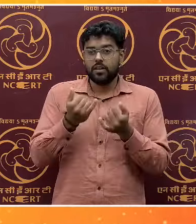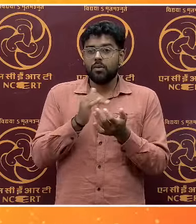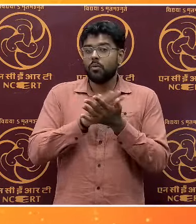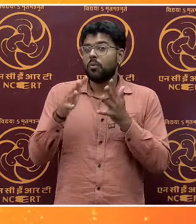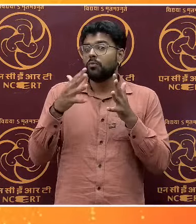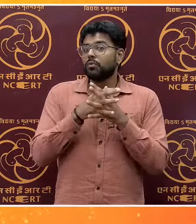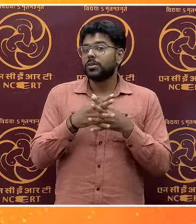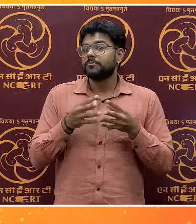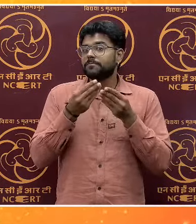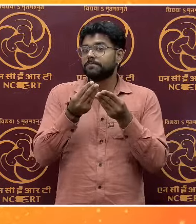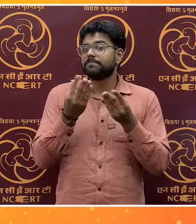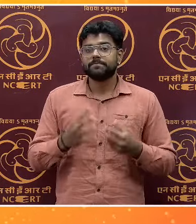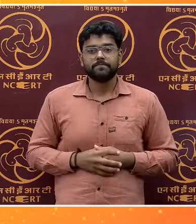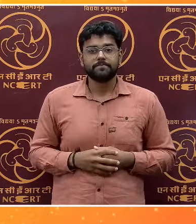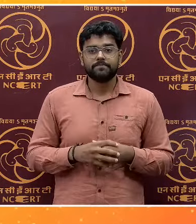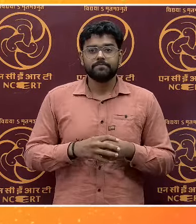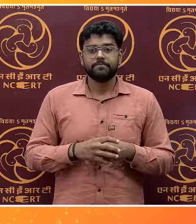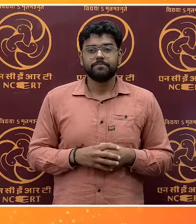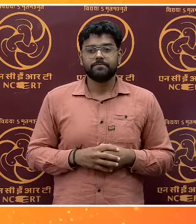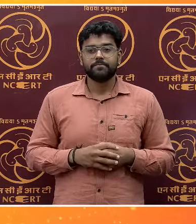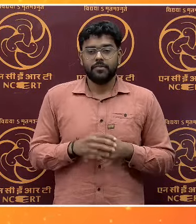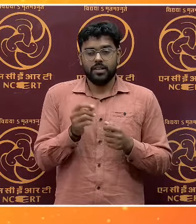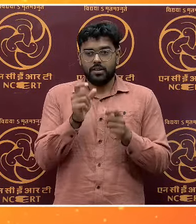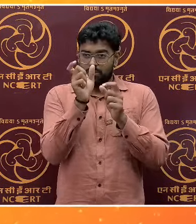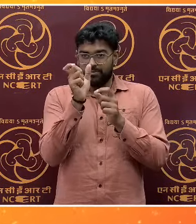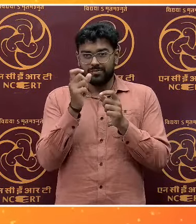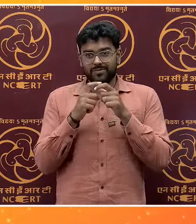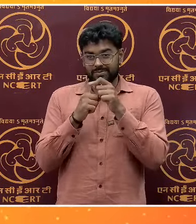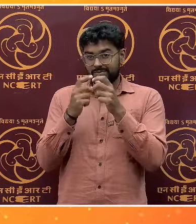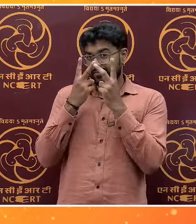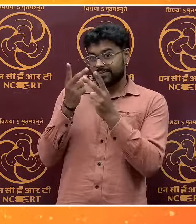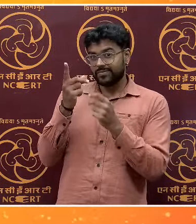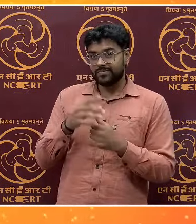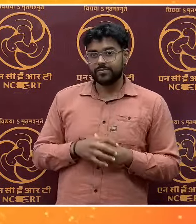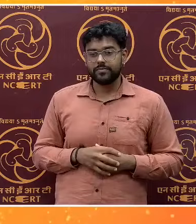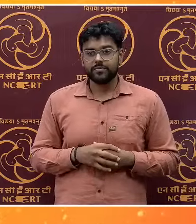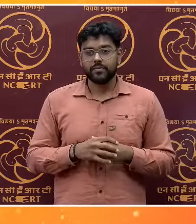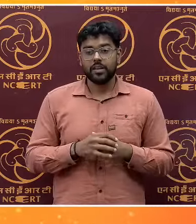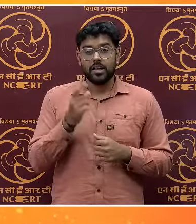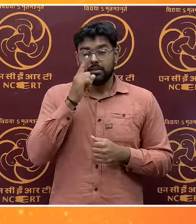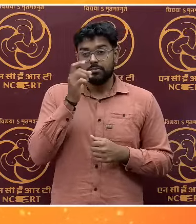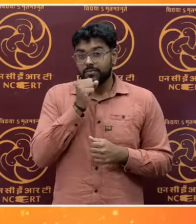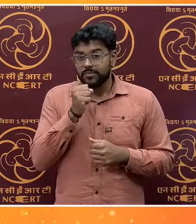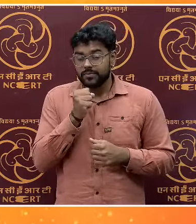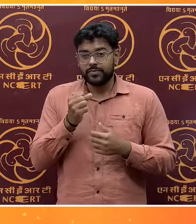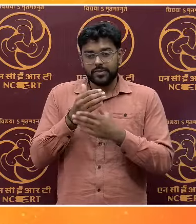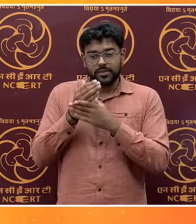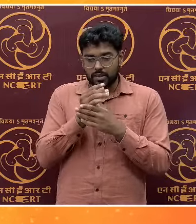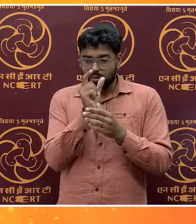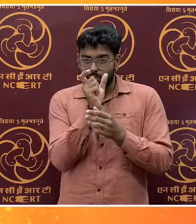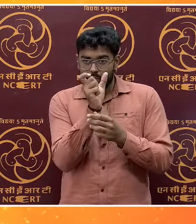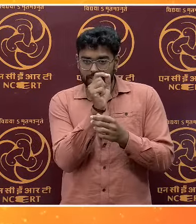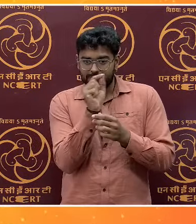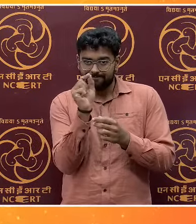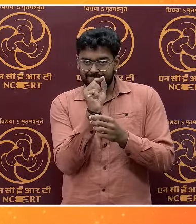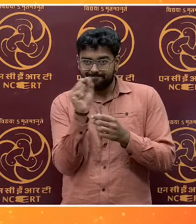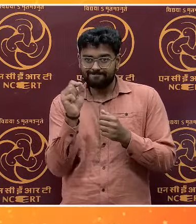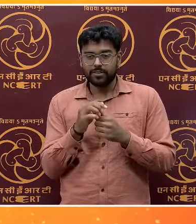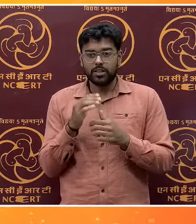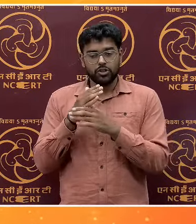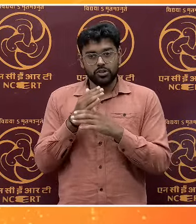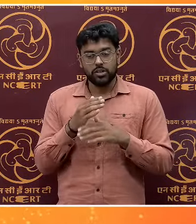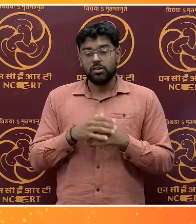questions. So, circle the words you would associate with an elderly person and underline the words you